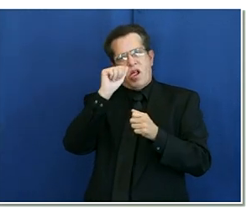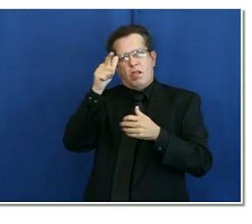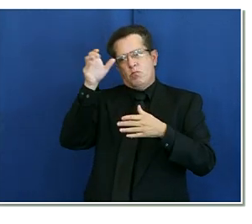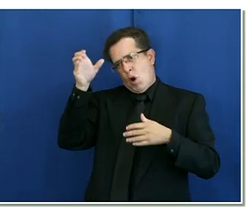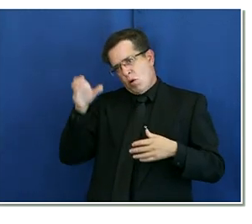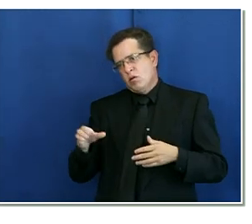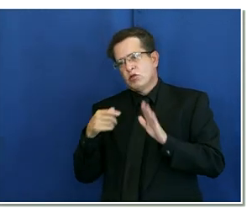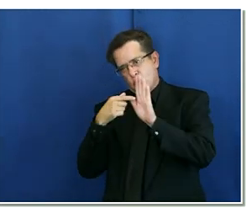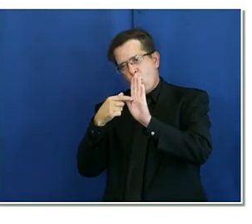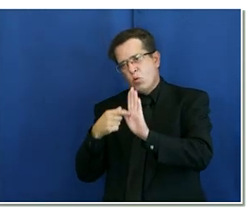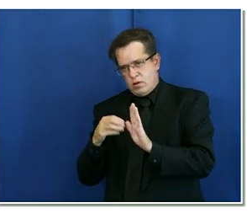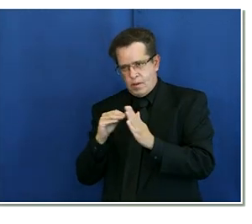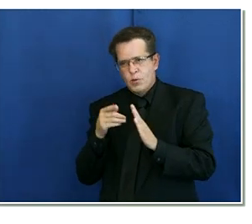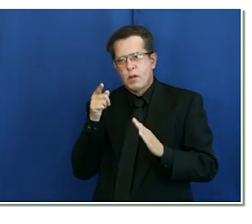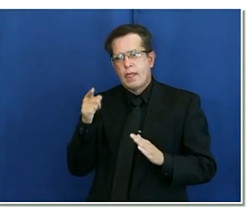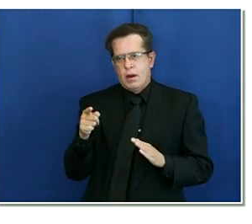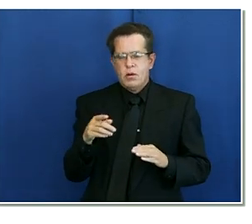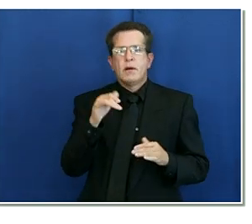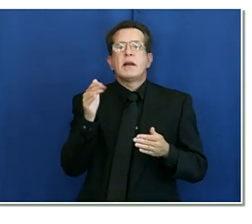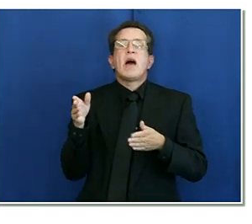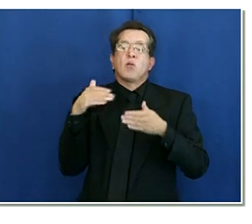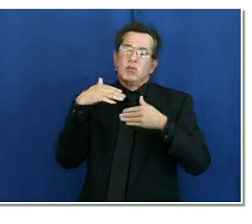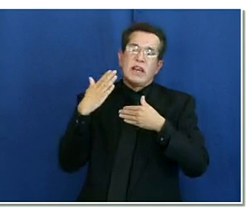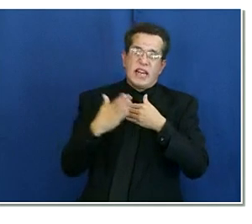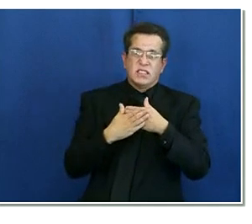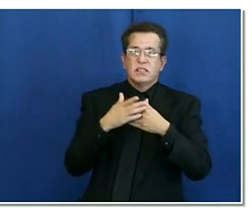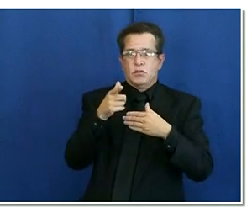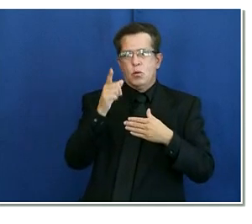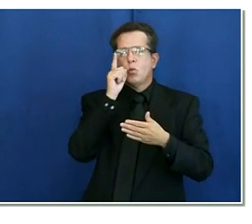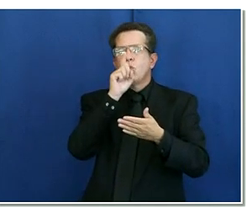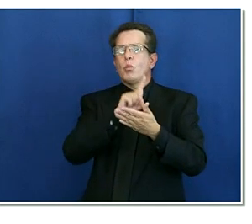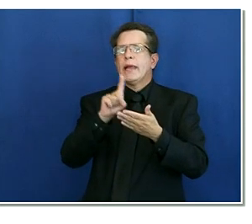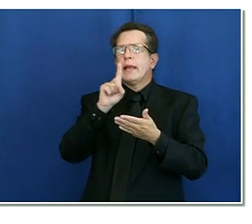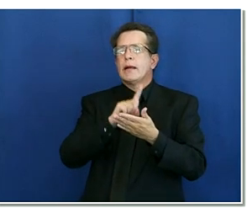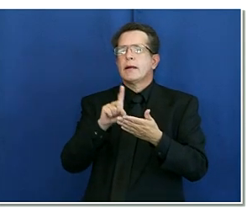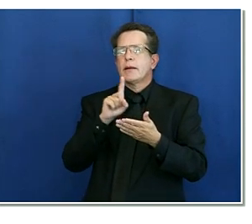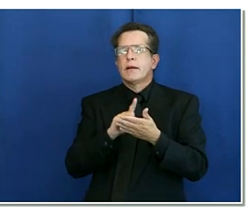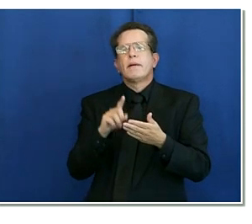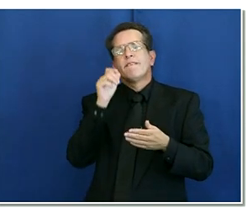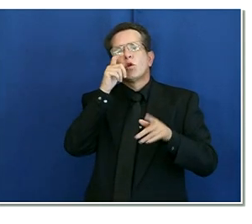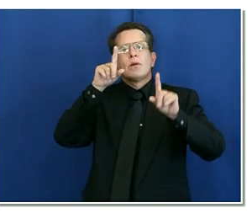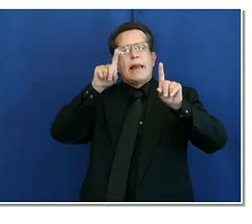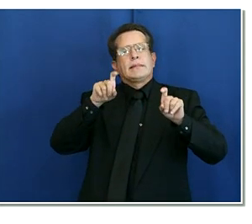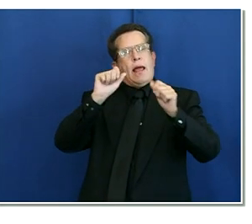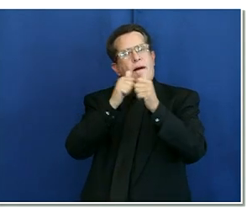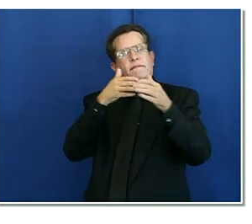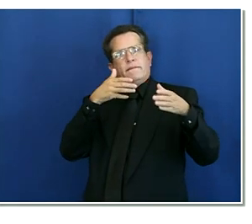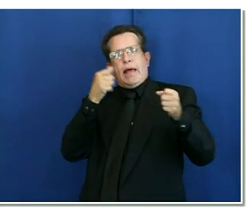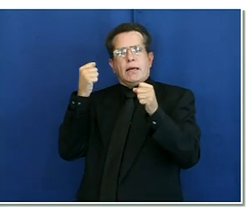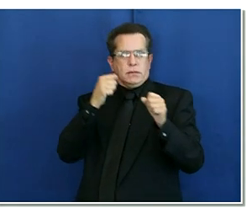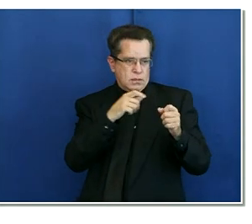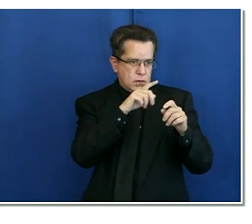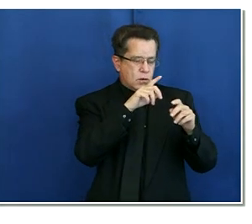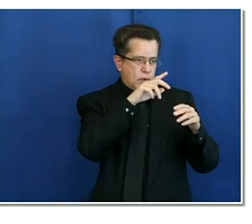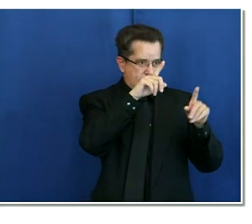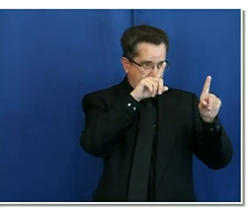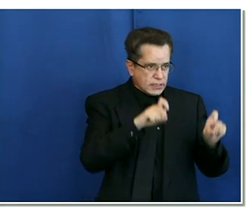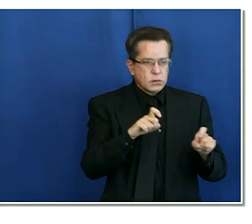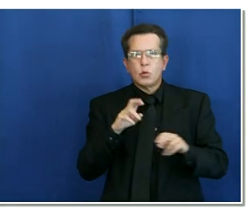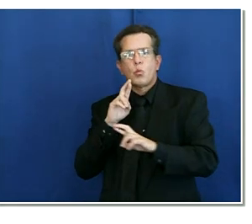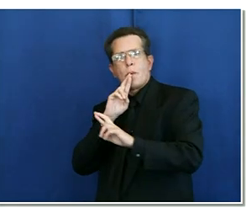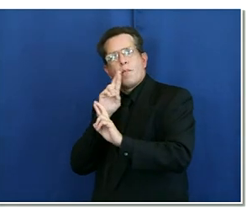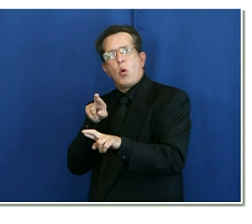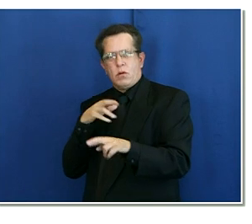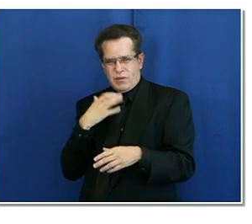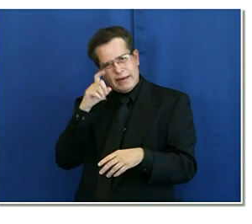In line with the effectiveness of contact tracing, on the next slide, we'll give you our weekly update on testing turnaround times. Again, it is vitally important that we turn around